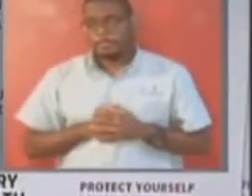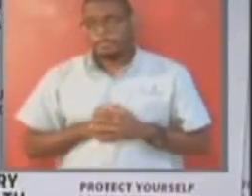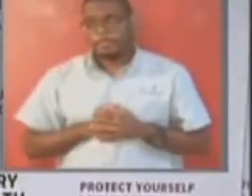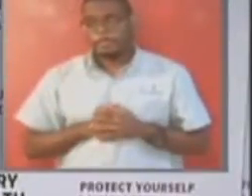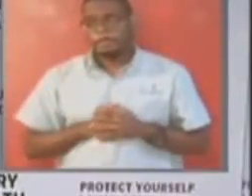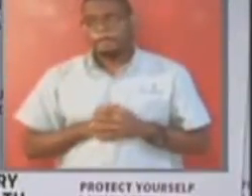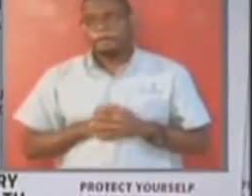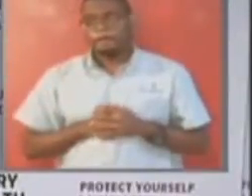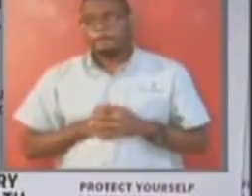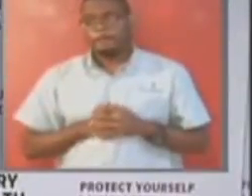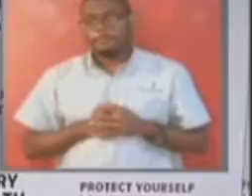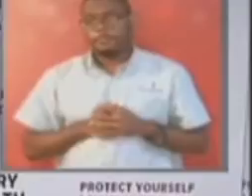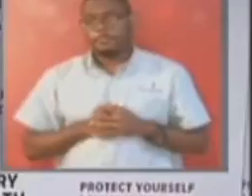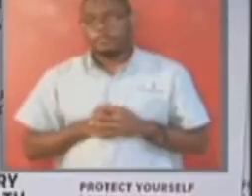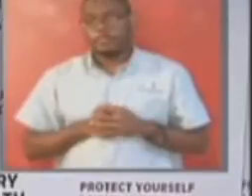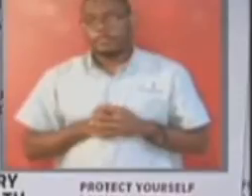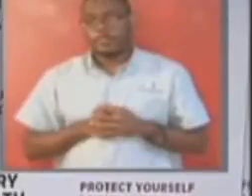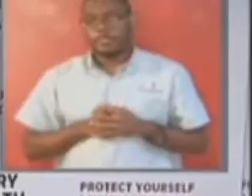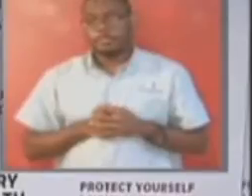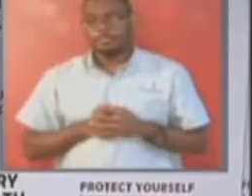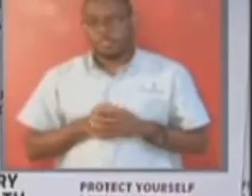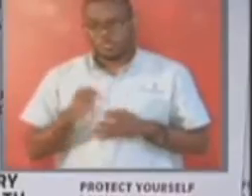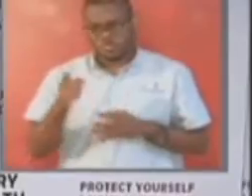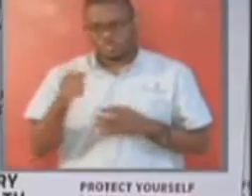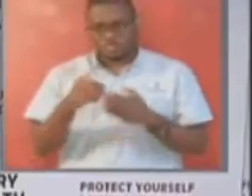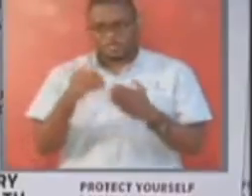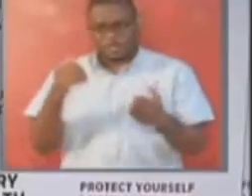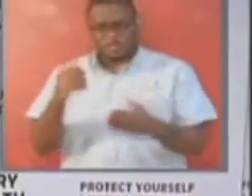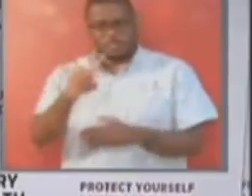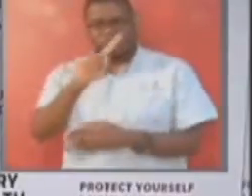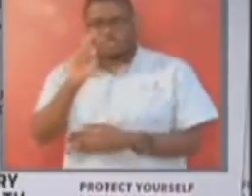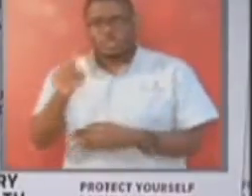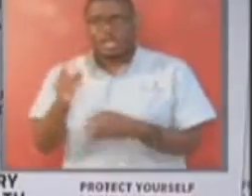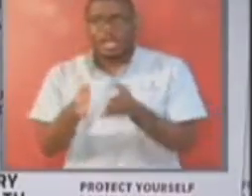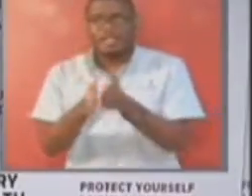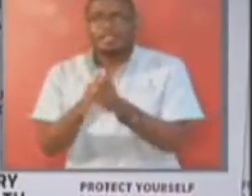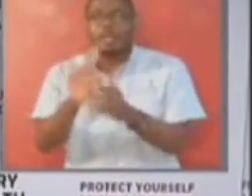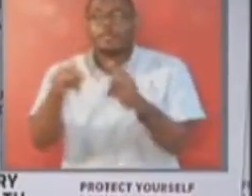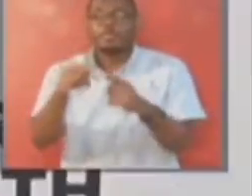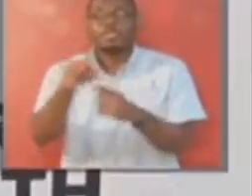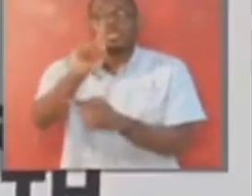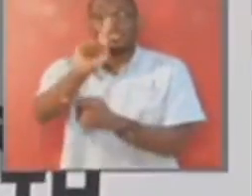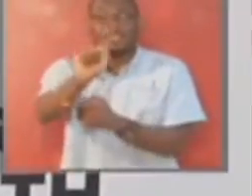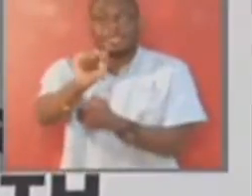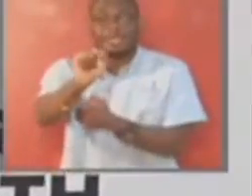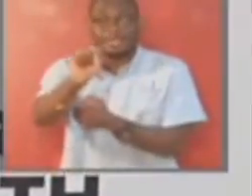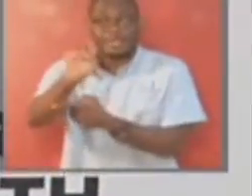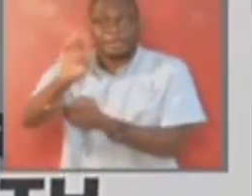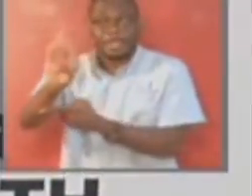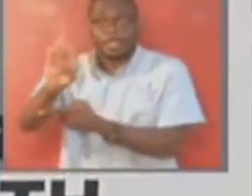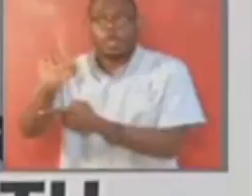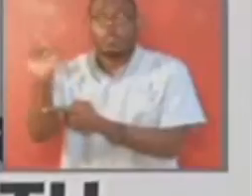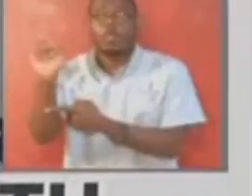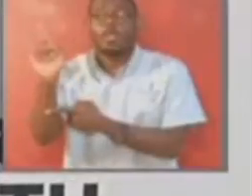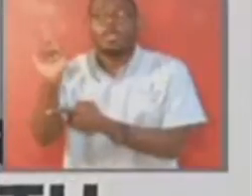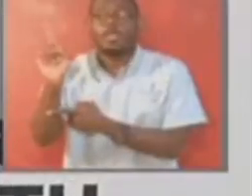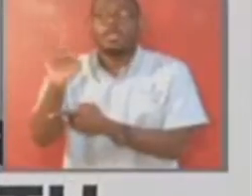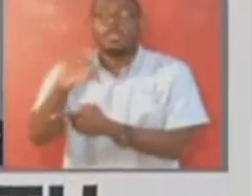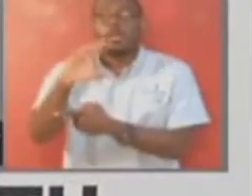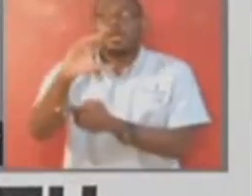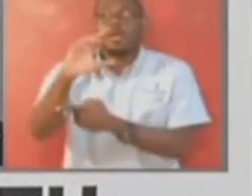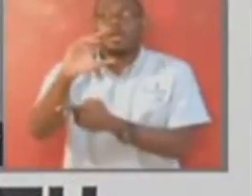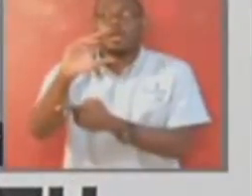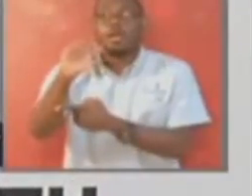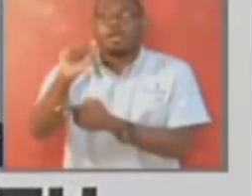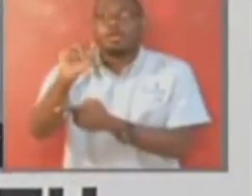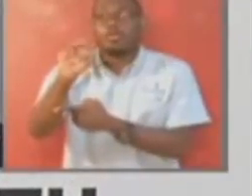earlier question. Yeah. So I believe you were asking if there was an outbreak of TB. I got some information from Dr. Trotman, who indicated for the total number of cases